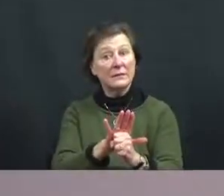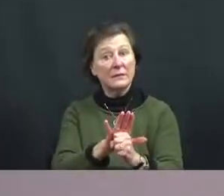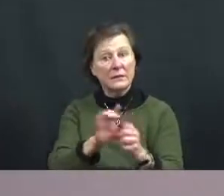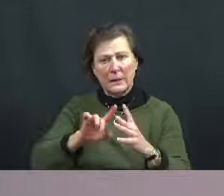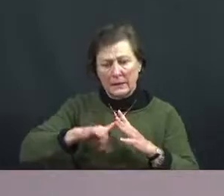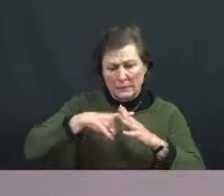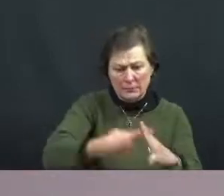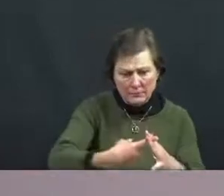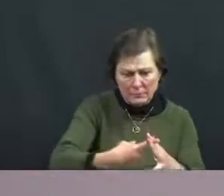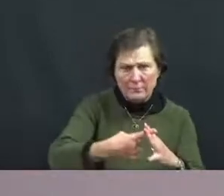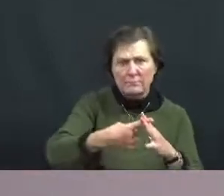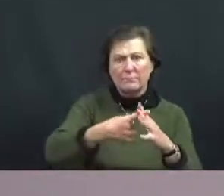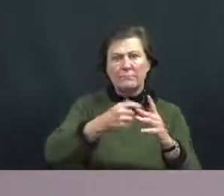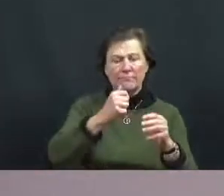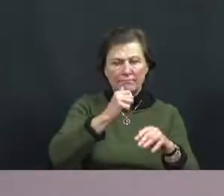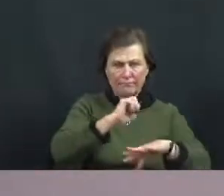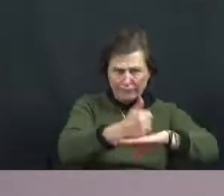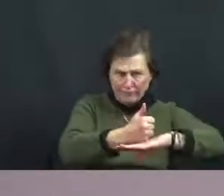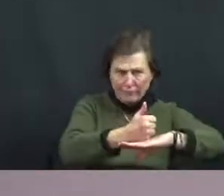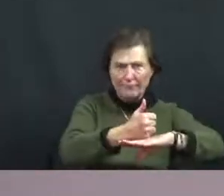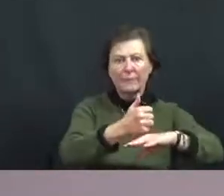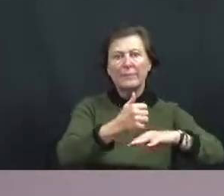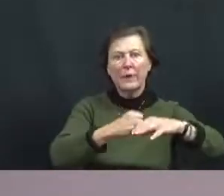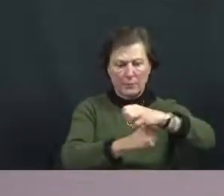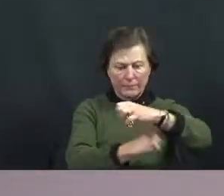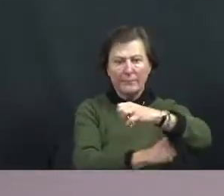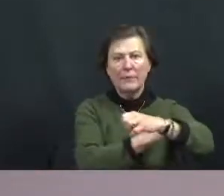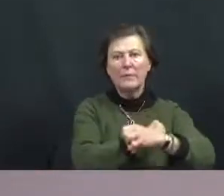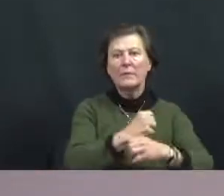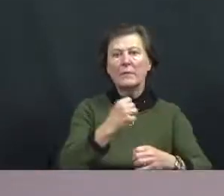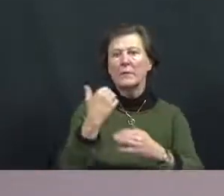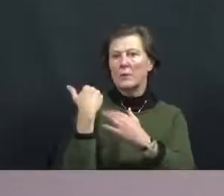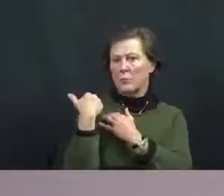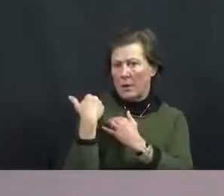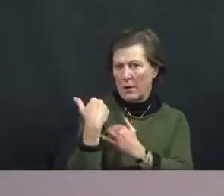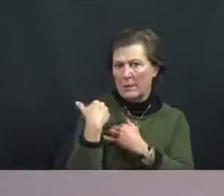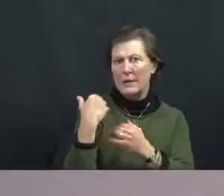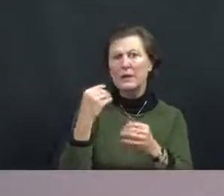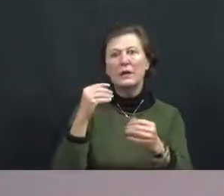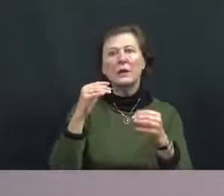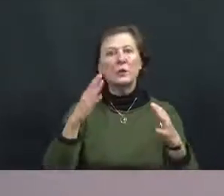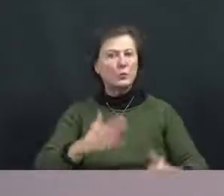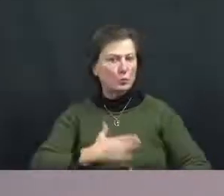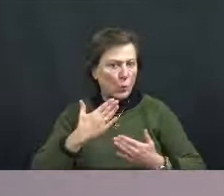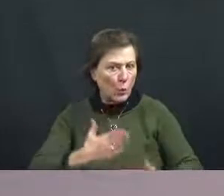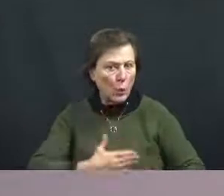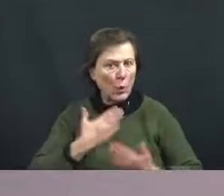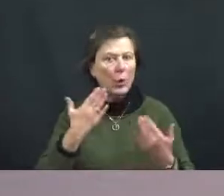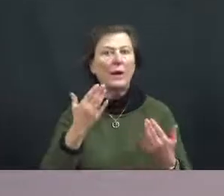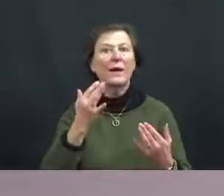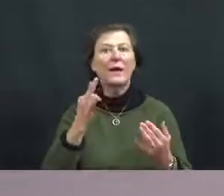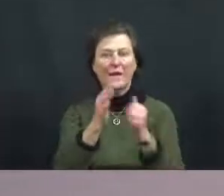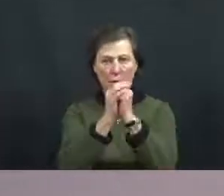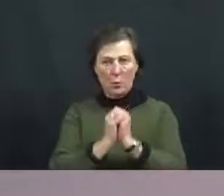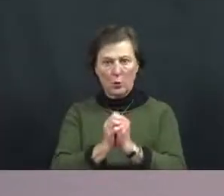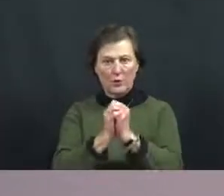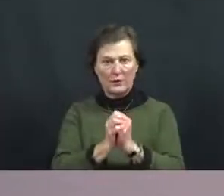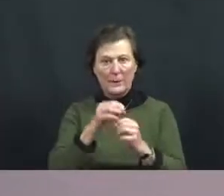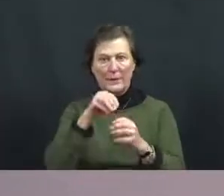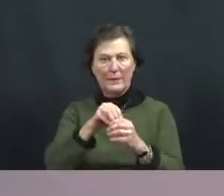and responsibility and joy of worship in the face of death as well as